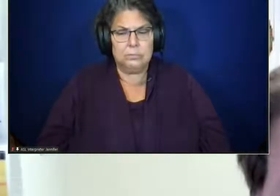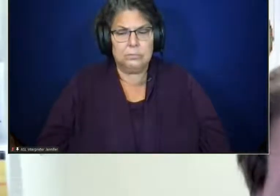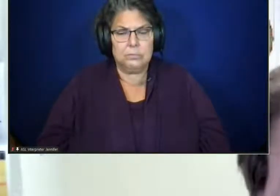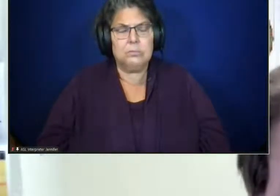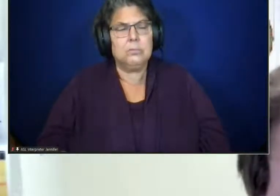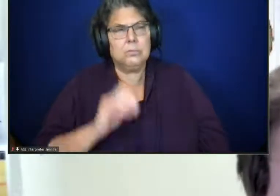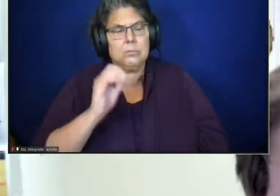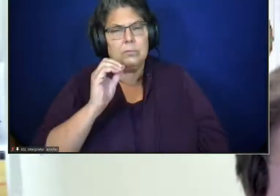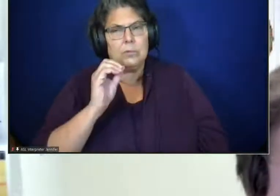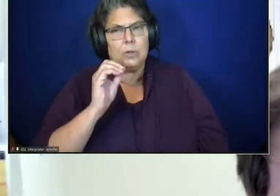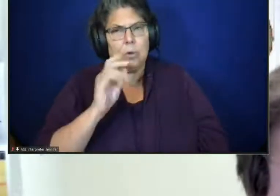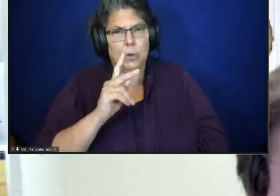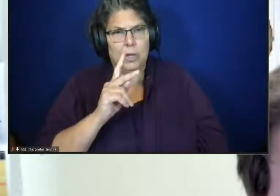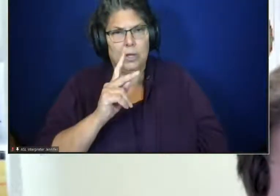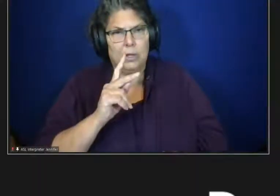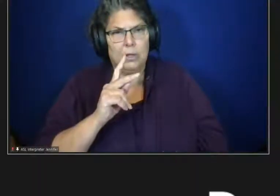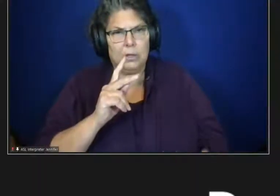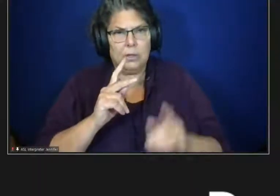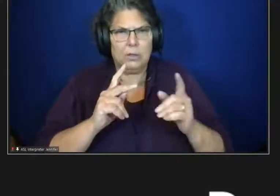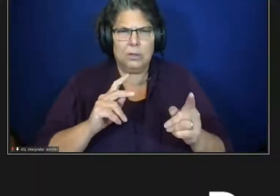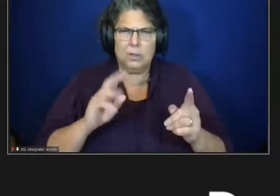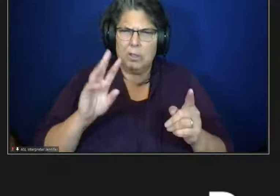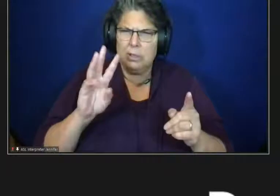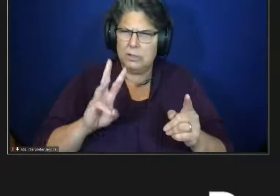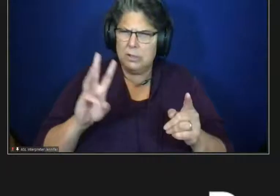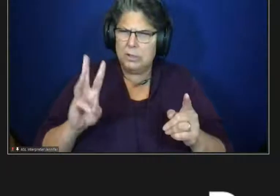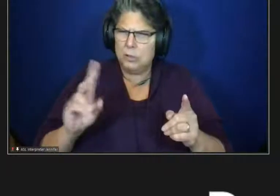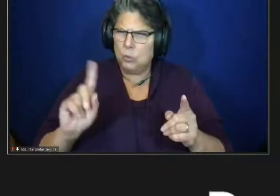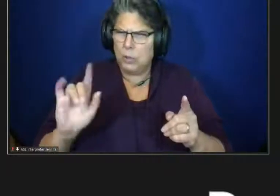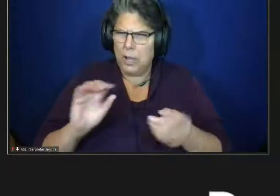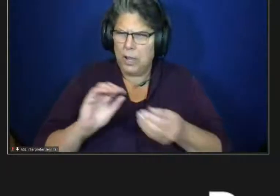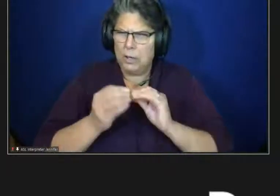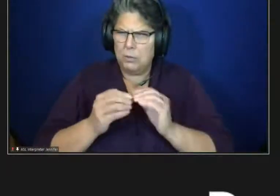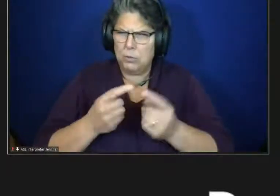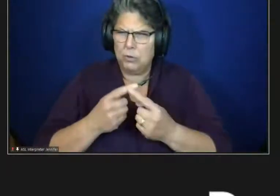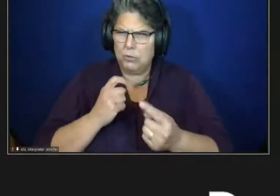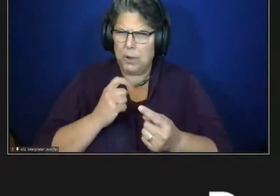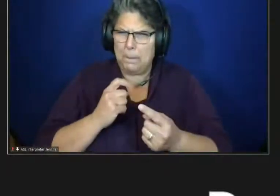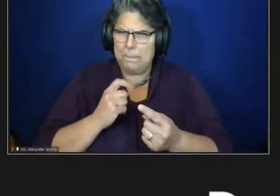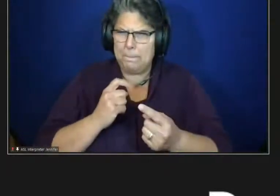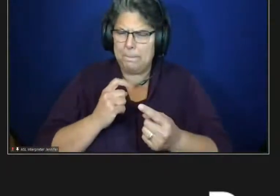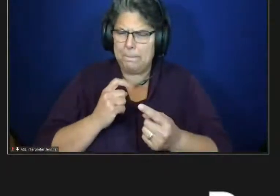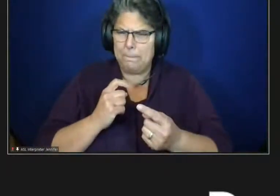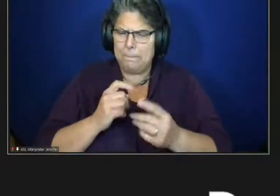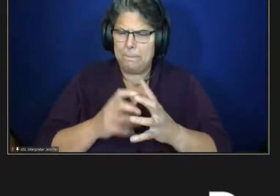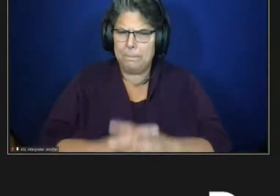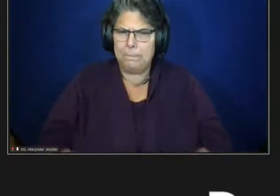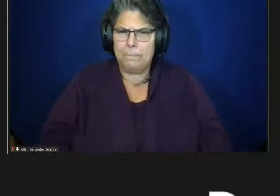Okay. Oh, we got 66. Let me try and find that.